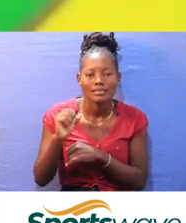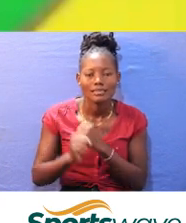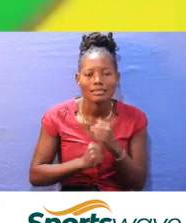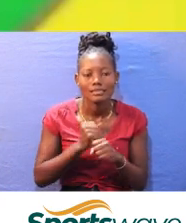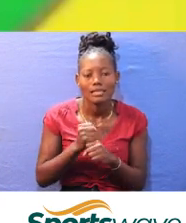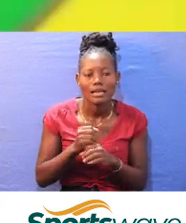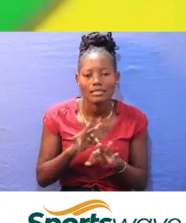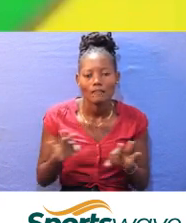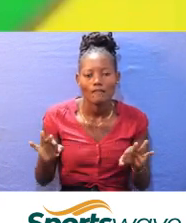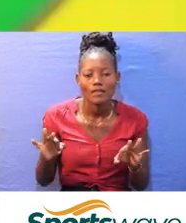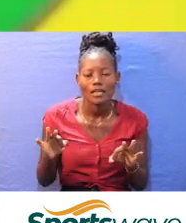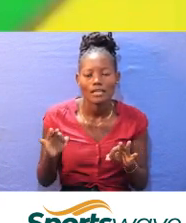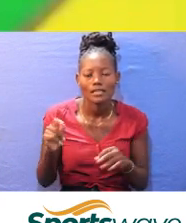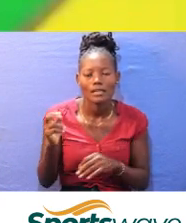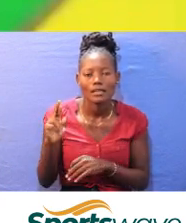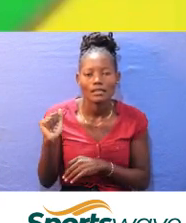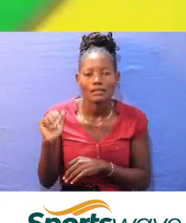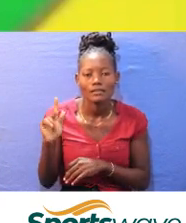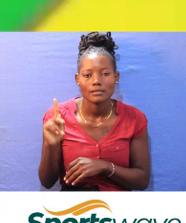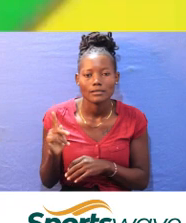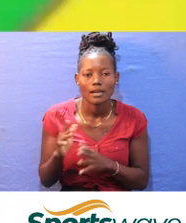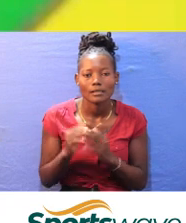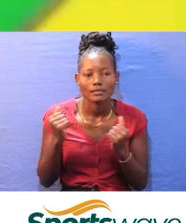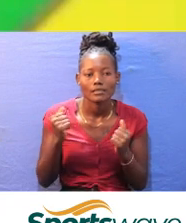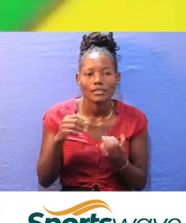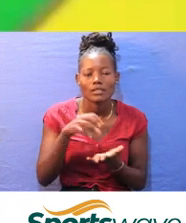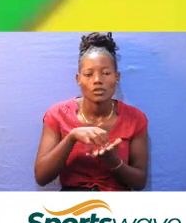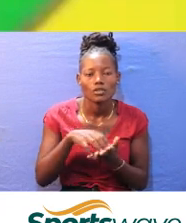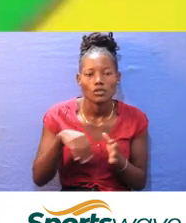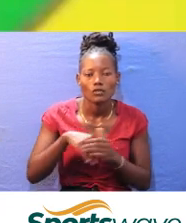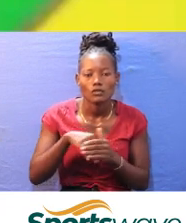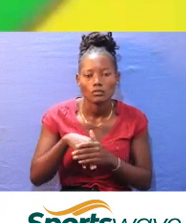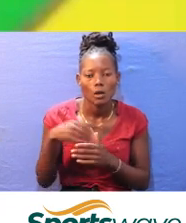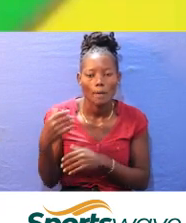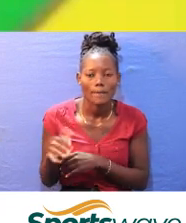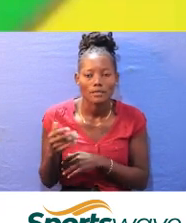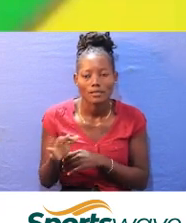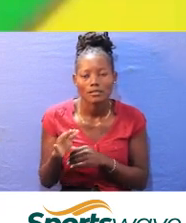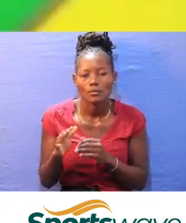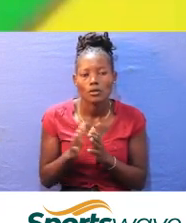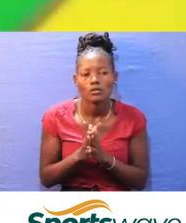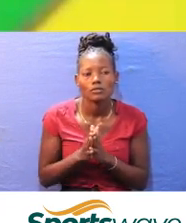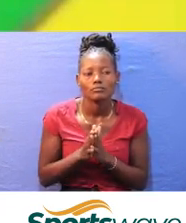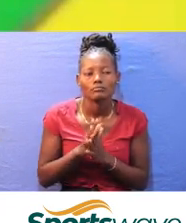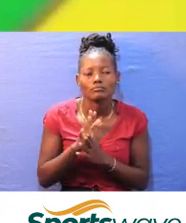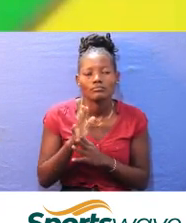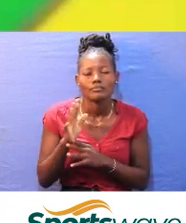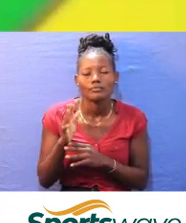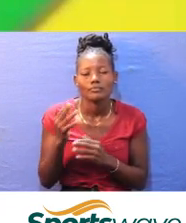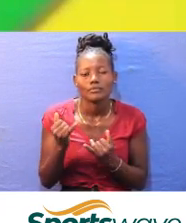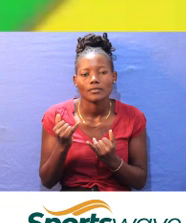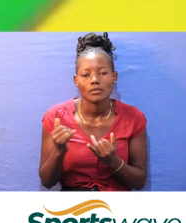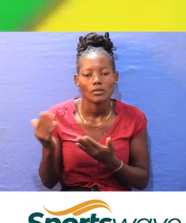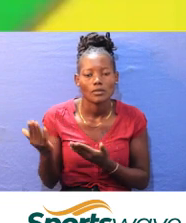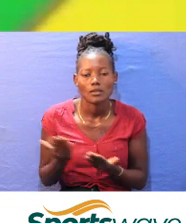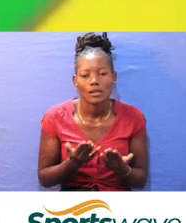and conditioning, football, throw, basketball. So without taking much time, I'll just welcome